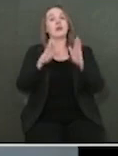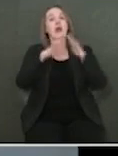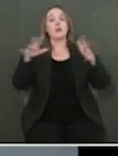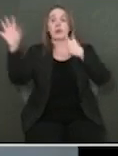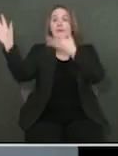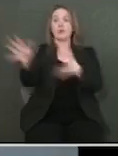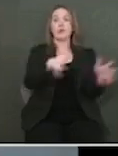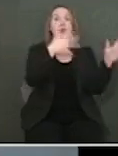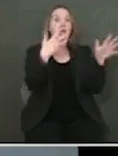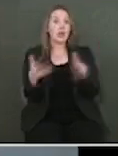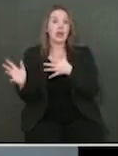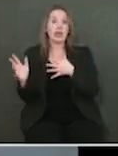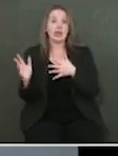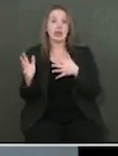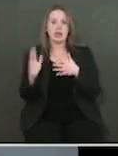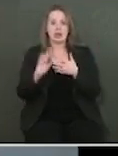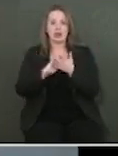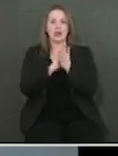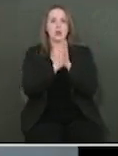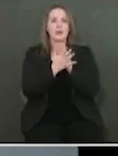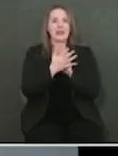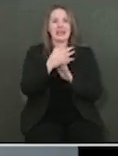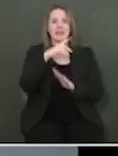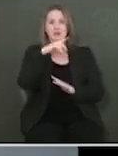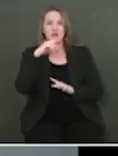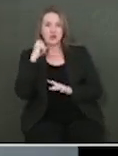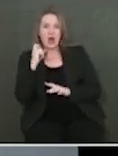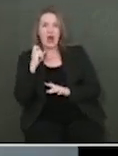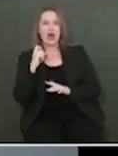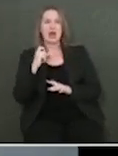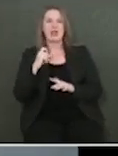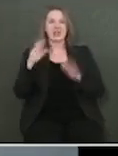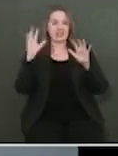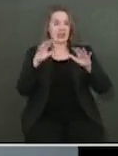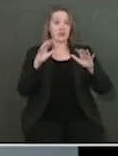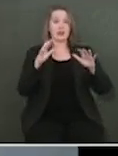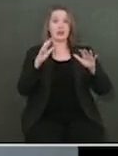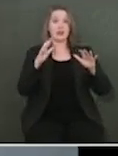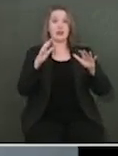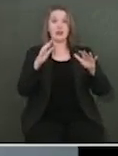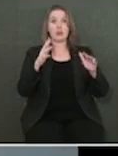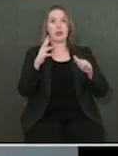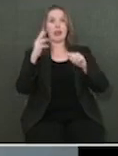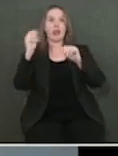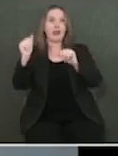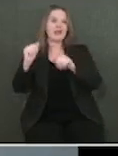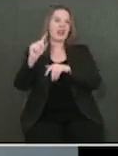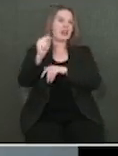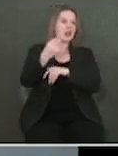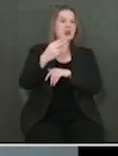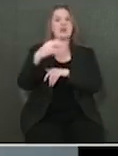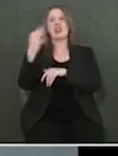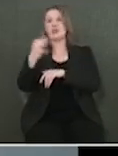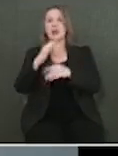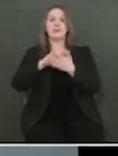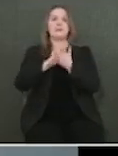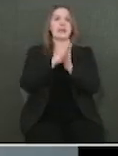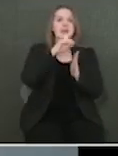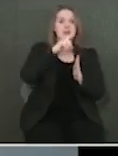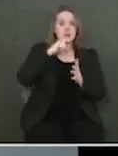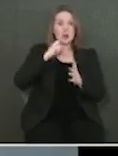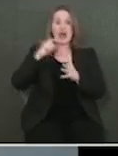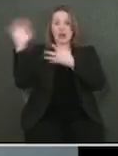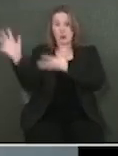this event, you're going to have drier air. The precipitation is going to move out from what we're hearing late Thursday into Friday. We're going to have drier air with